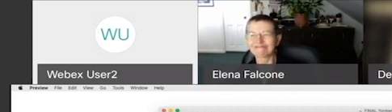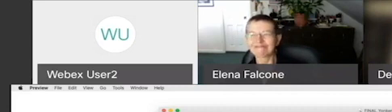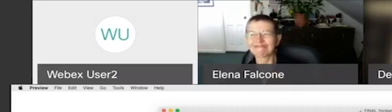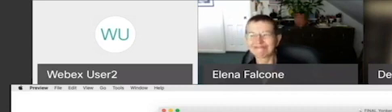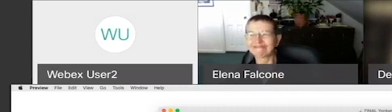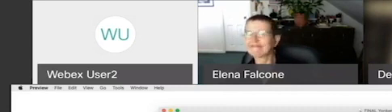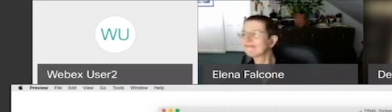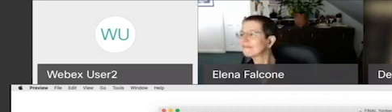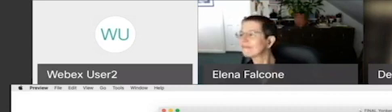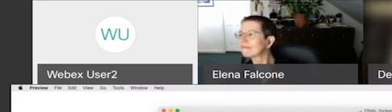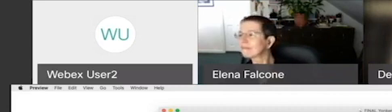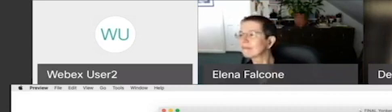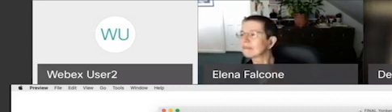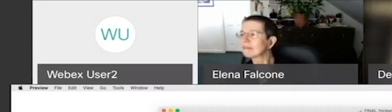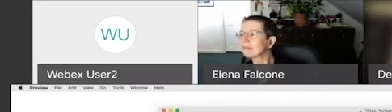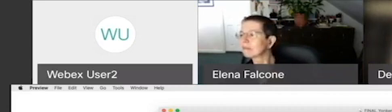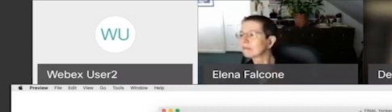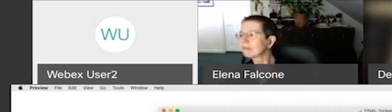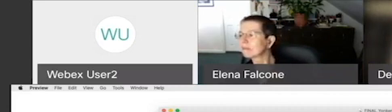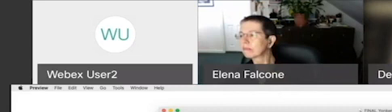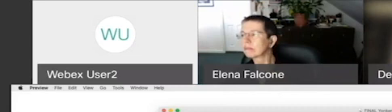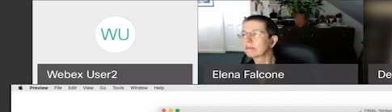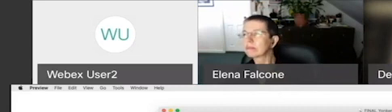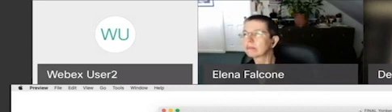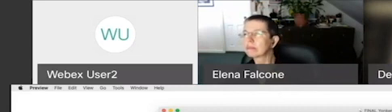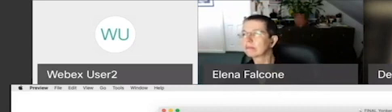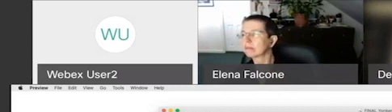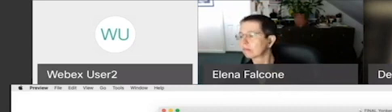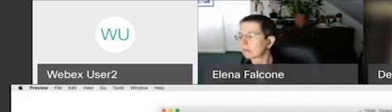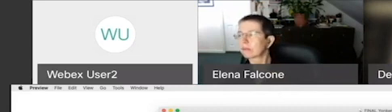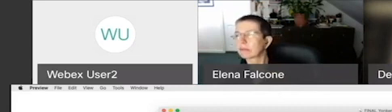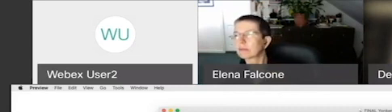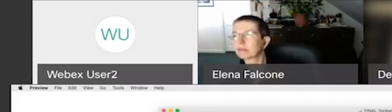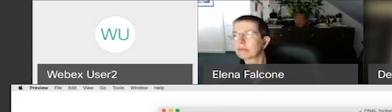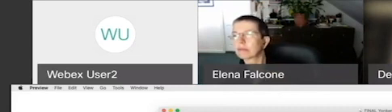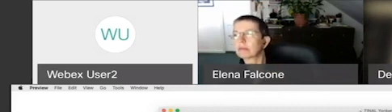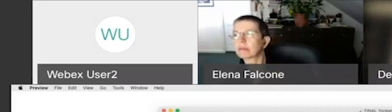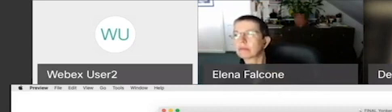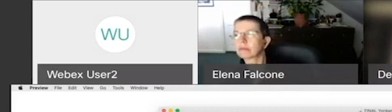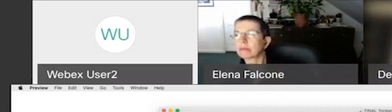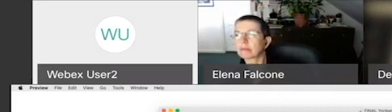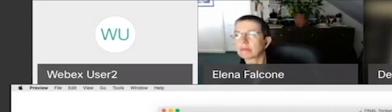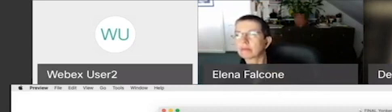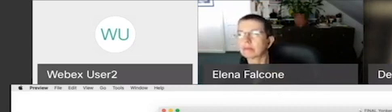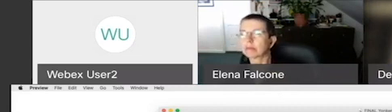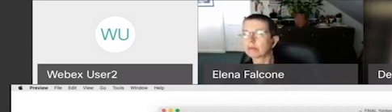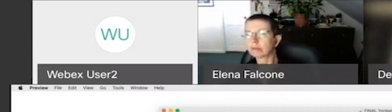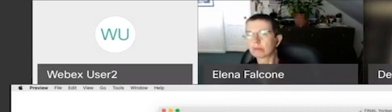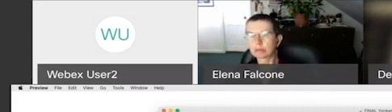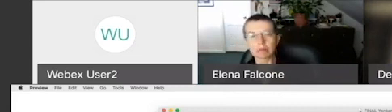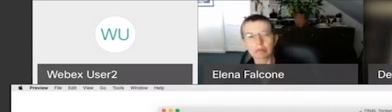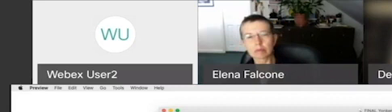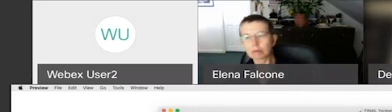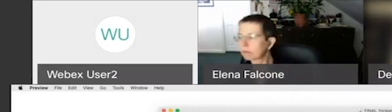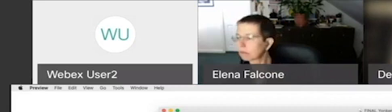yes, remember, because these are called advanced directives. These are directives and documents for when it comes that time where you